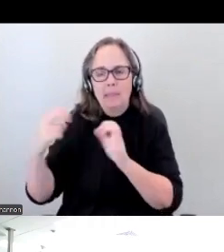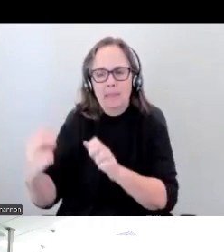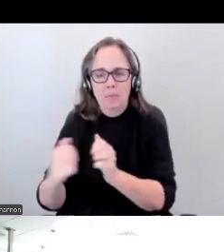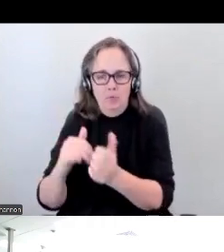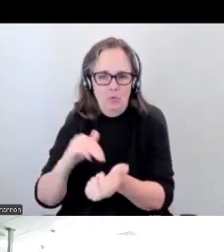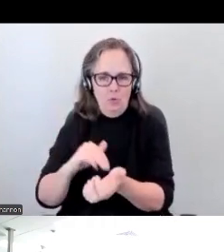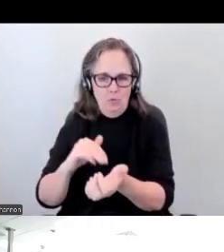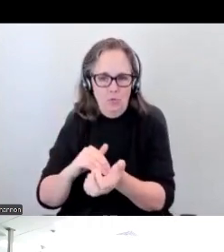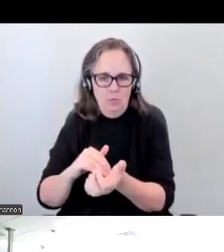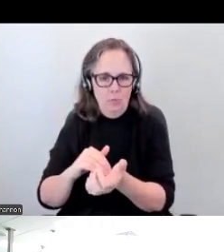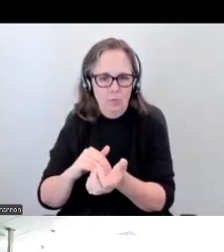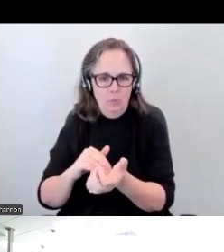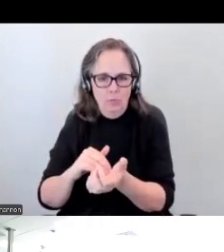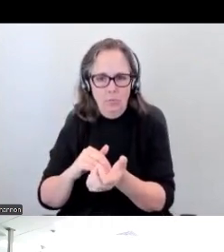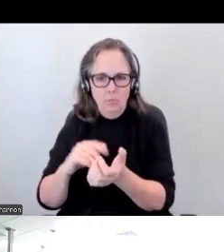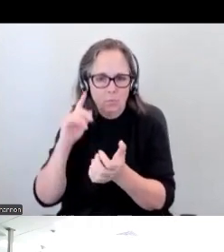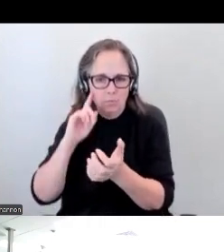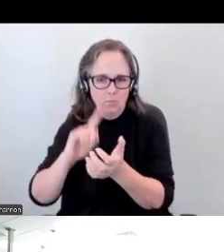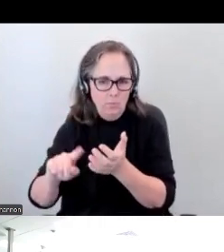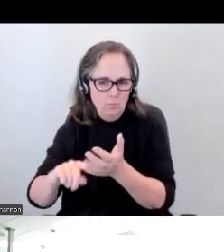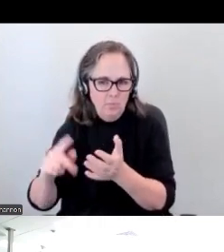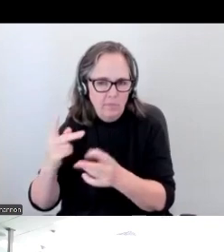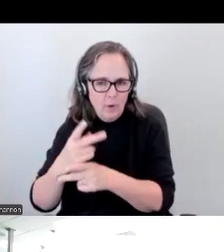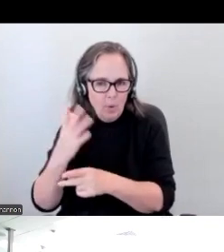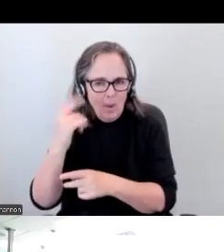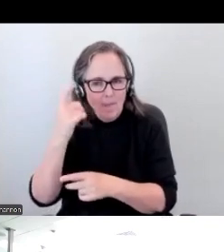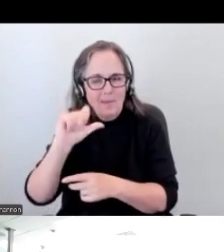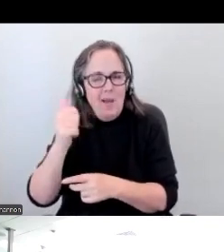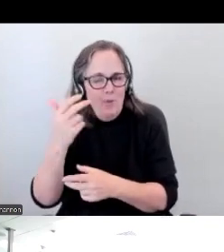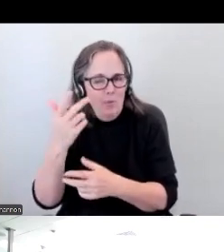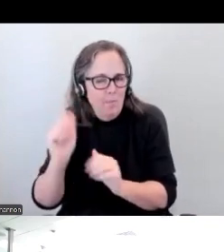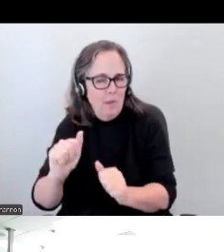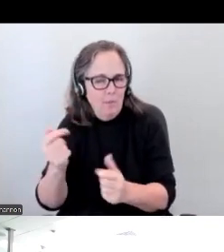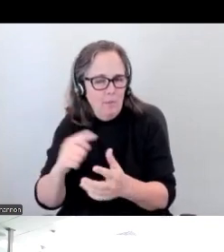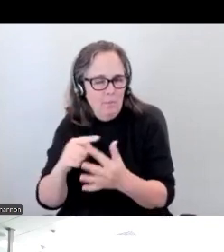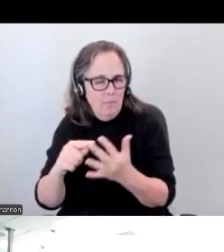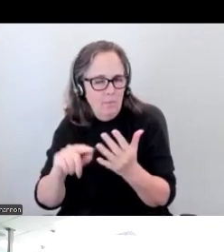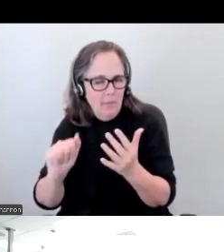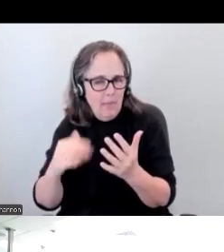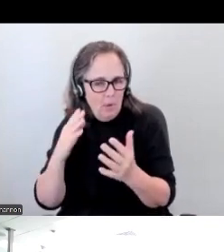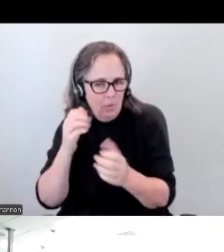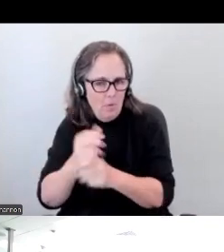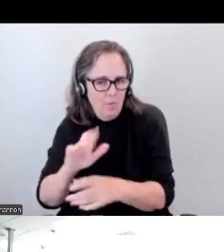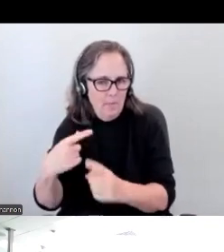discussion because it can be a couple other possibilities. Yeah.